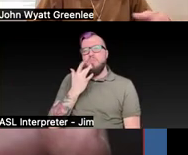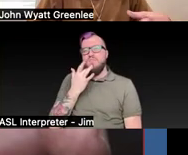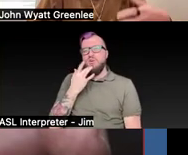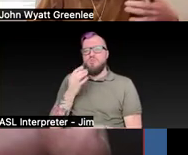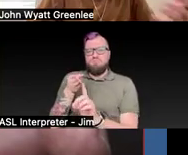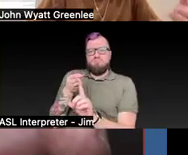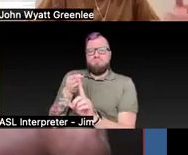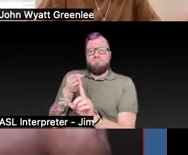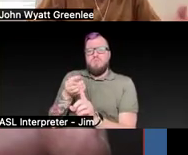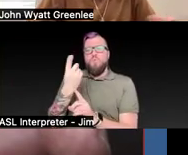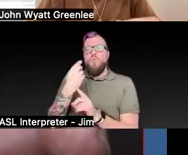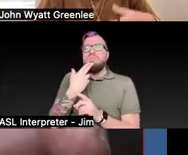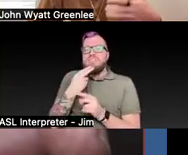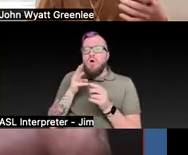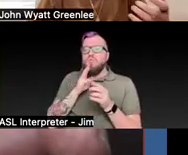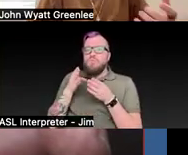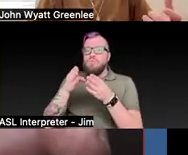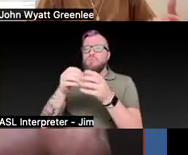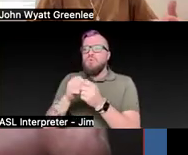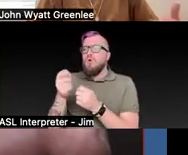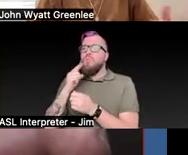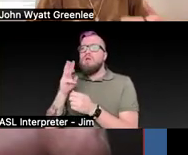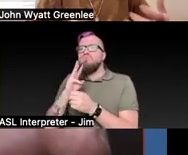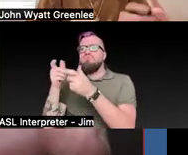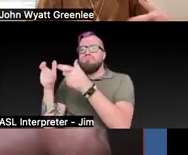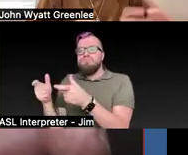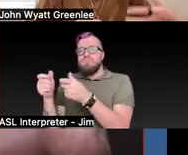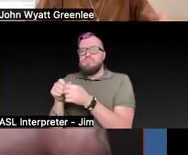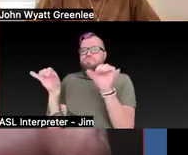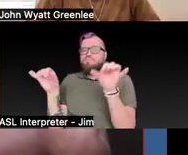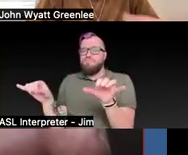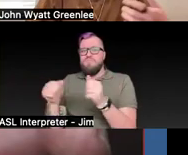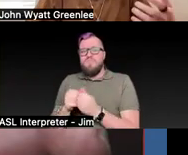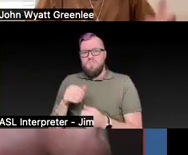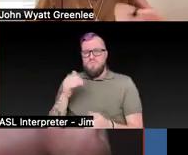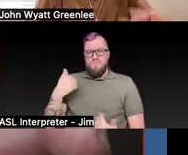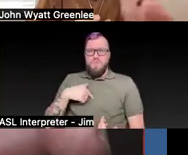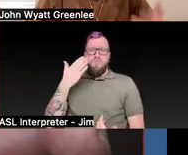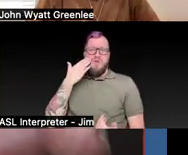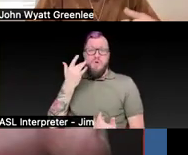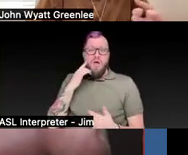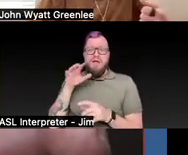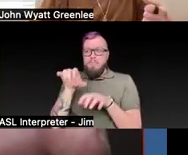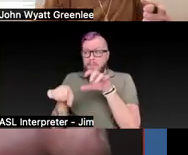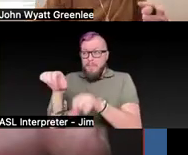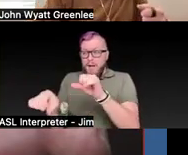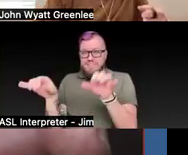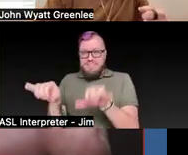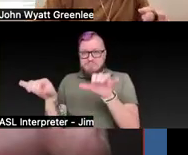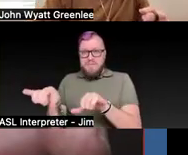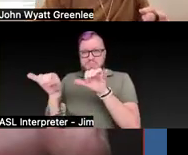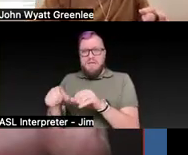stretch of streams for most of their lives, and we know this because scientists keep trapping the same eels in the same places year after year after year.